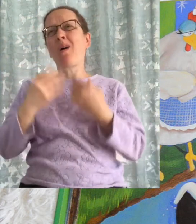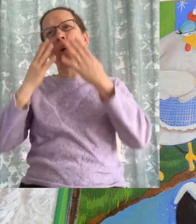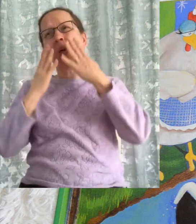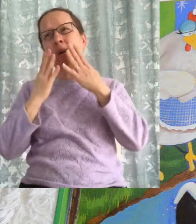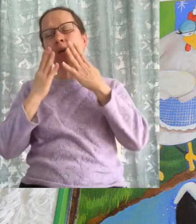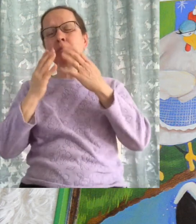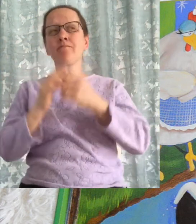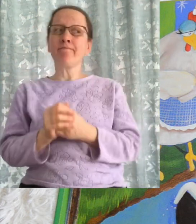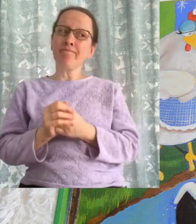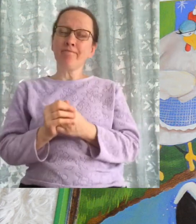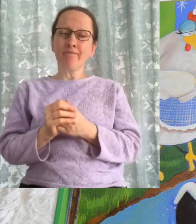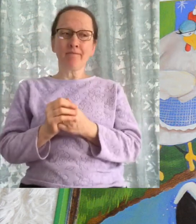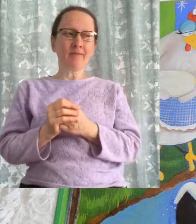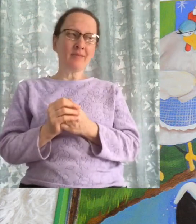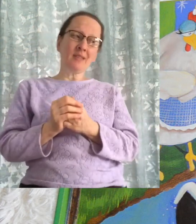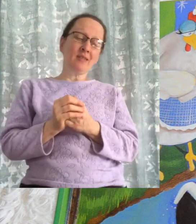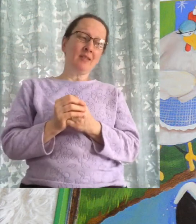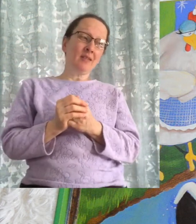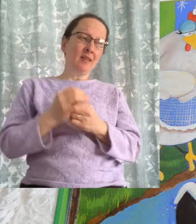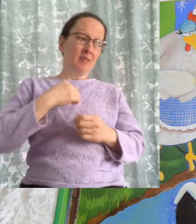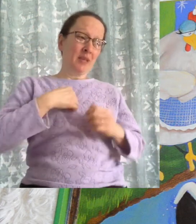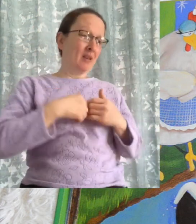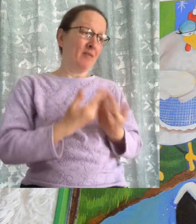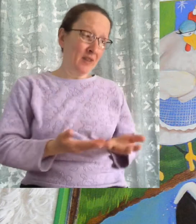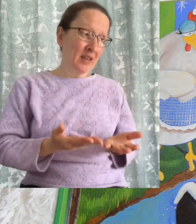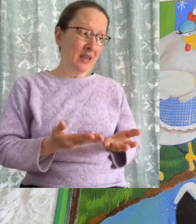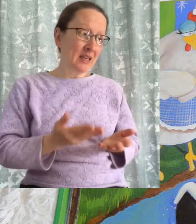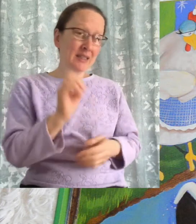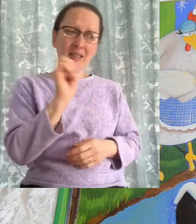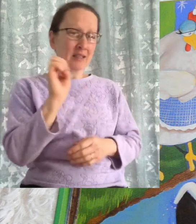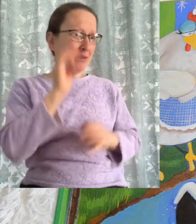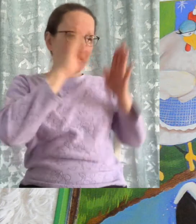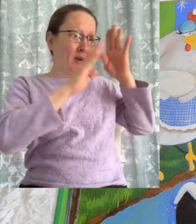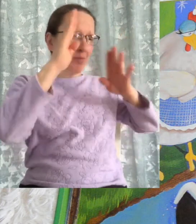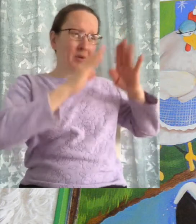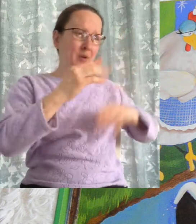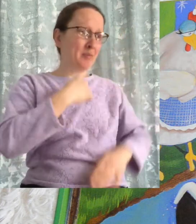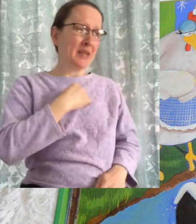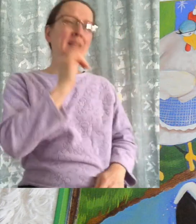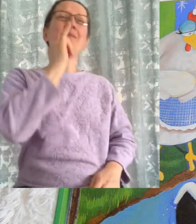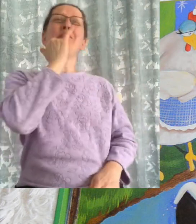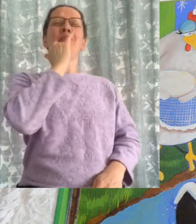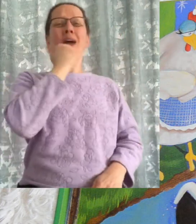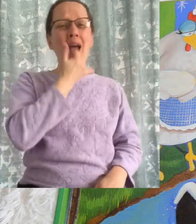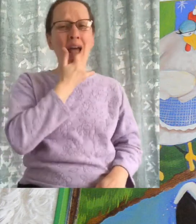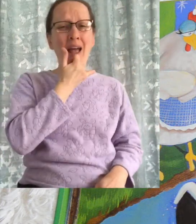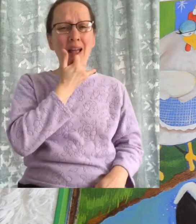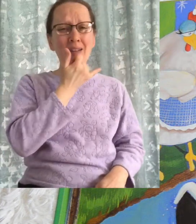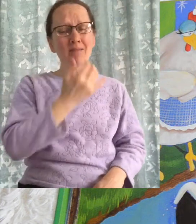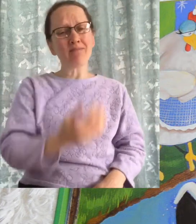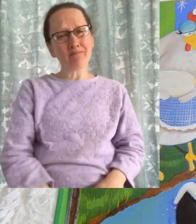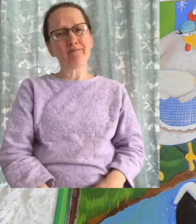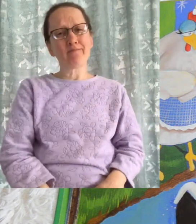weary." "The truth is, Bunny, it's time to confess. Easter's in trouble. I've made